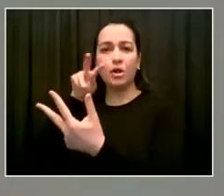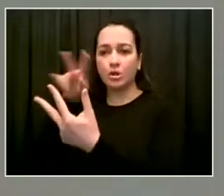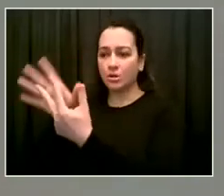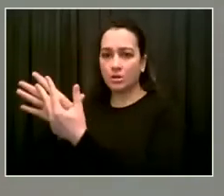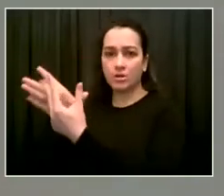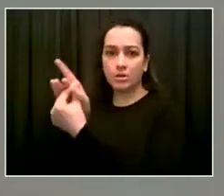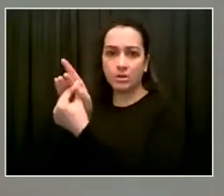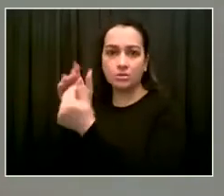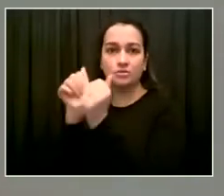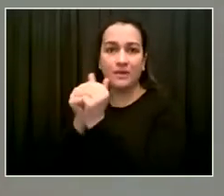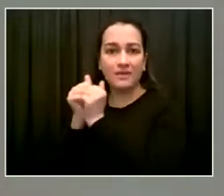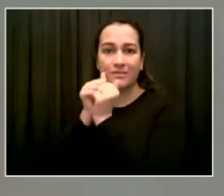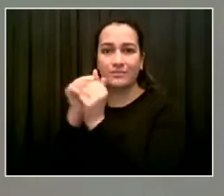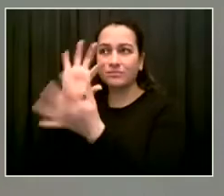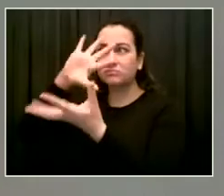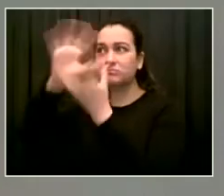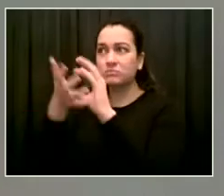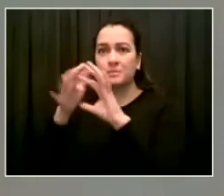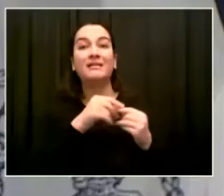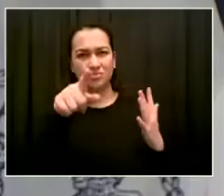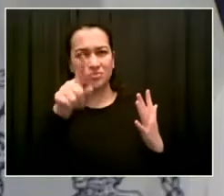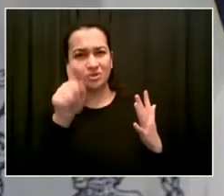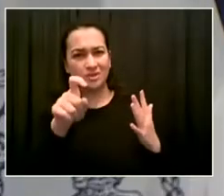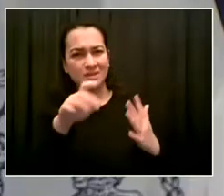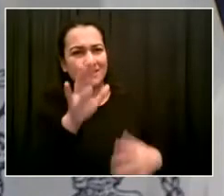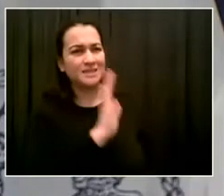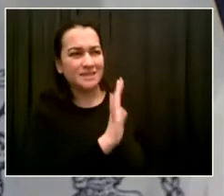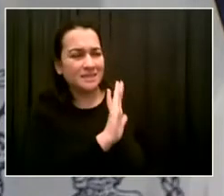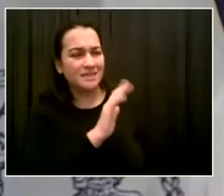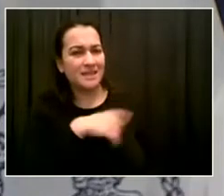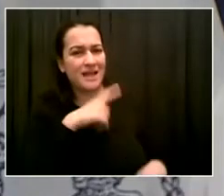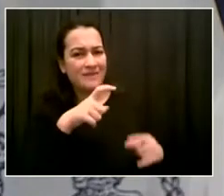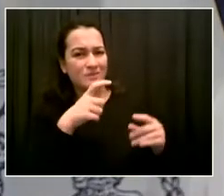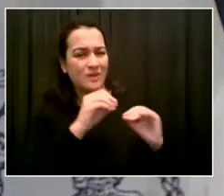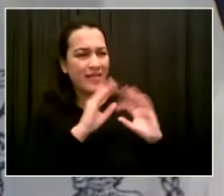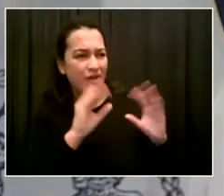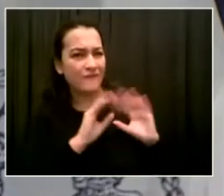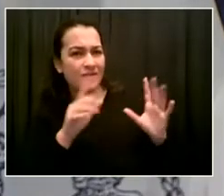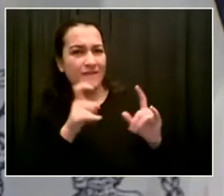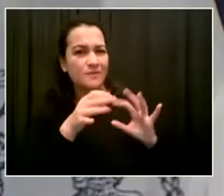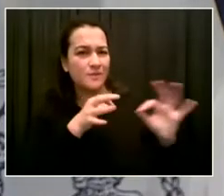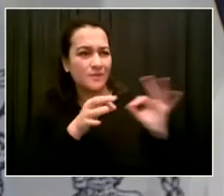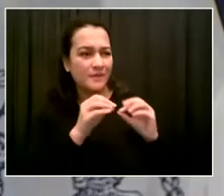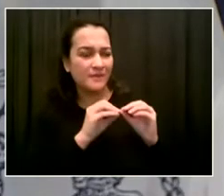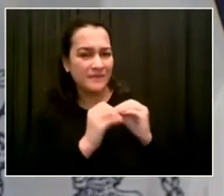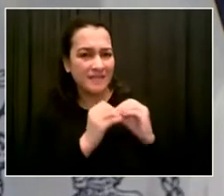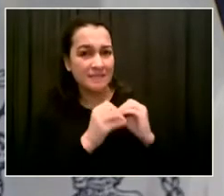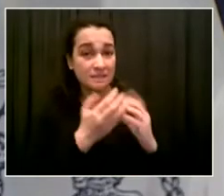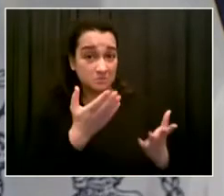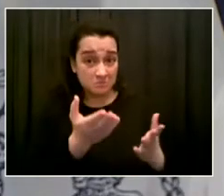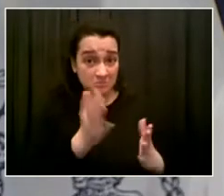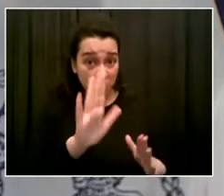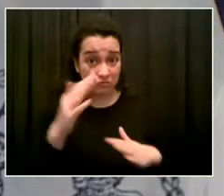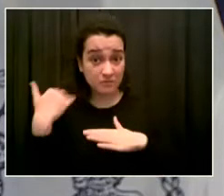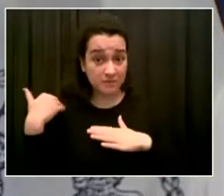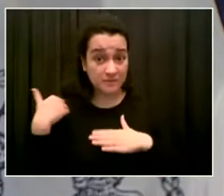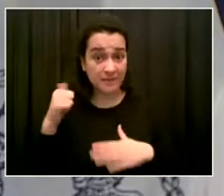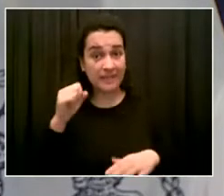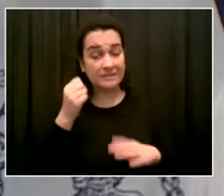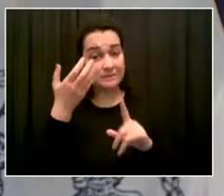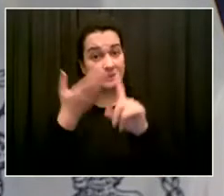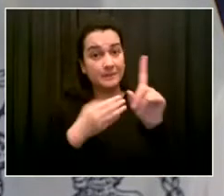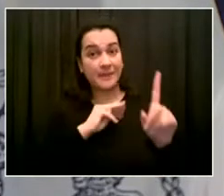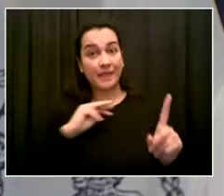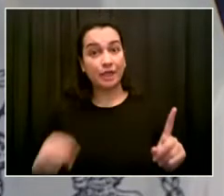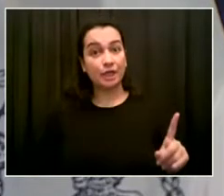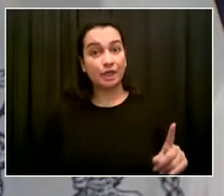ways to get down from that. One is to make sure that would take a heck of a lot of work to implement, if not